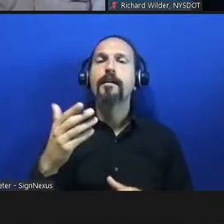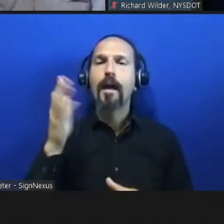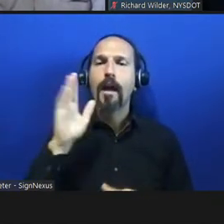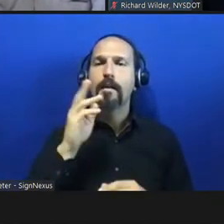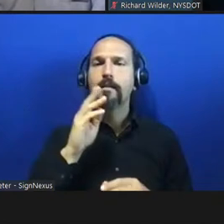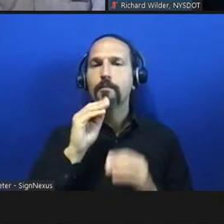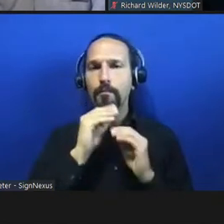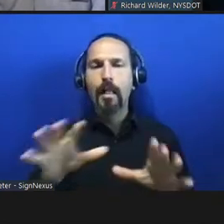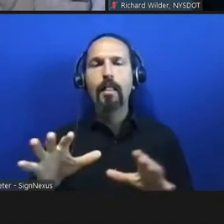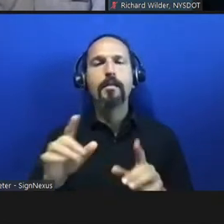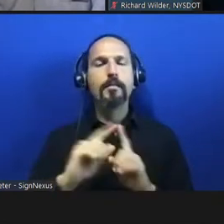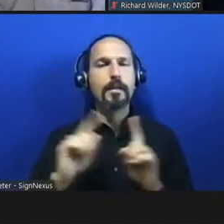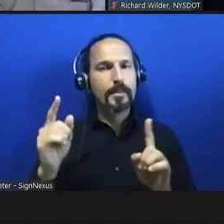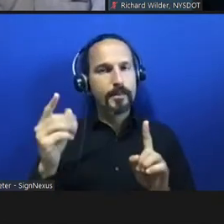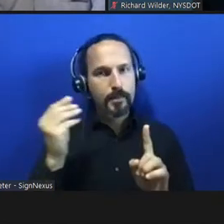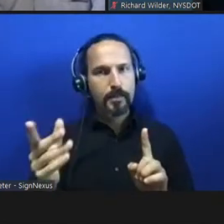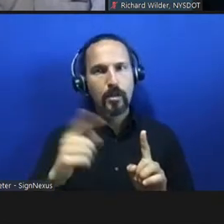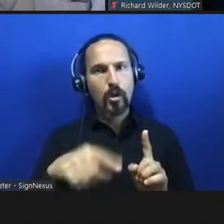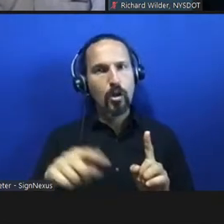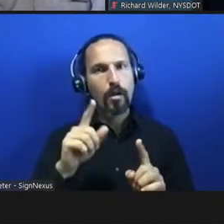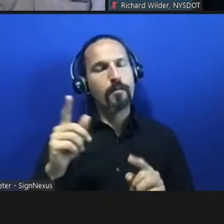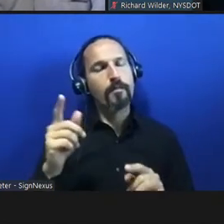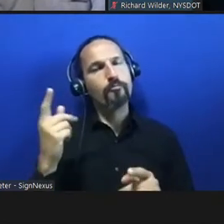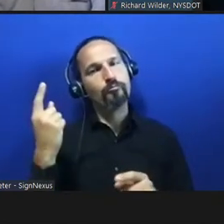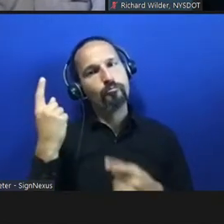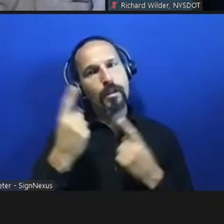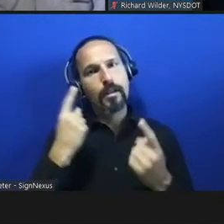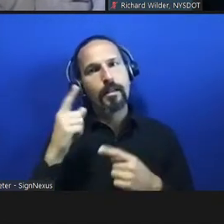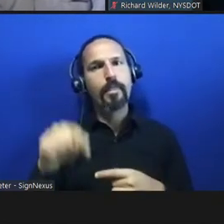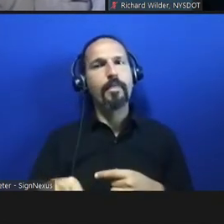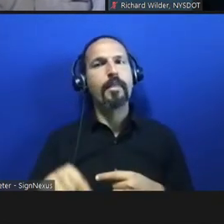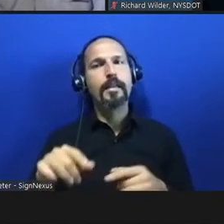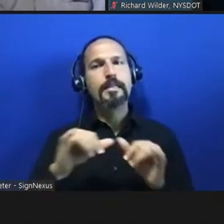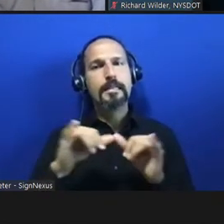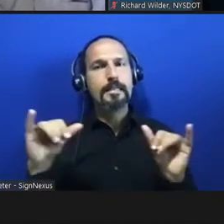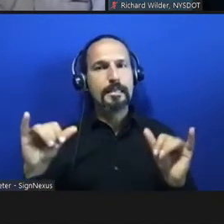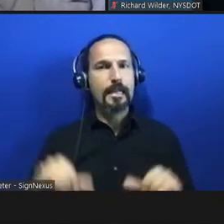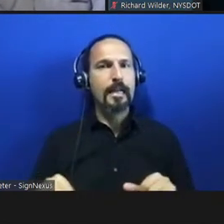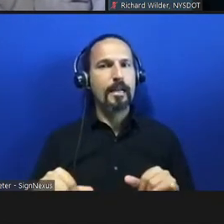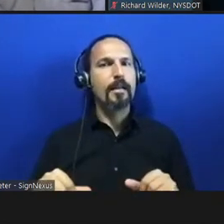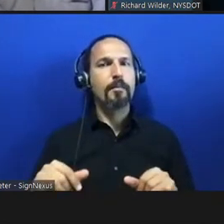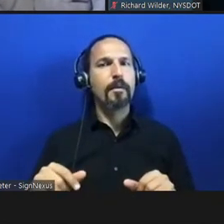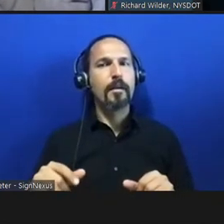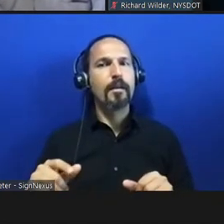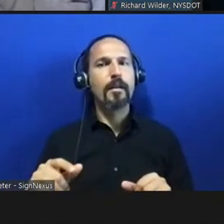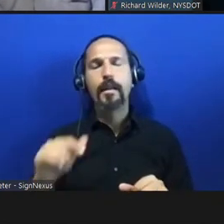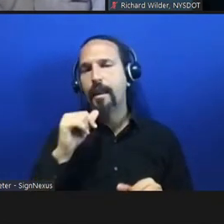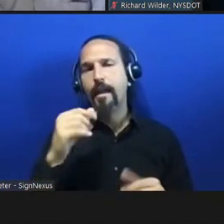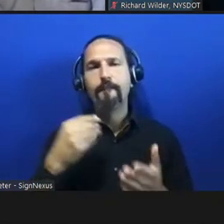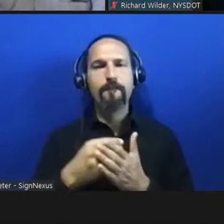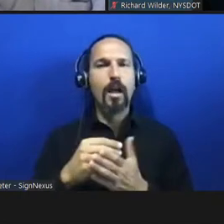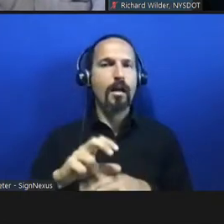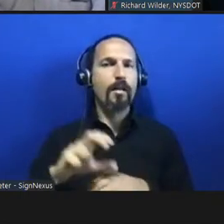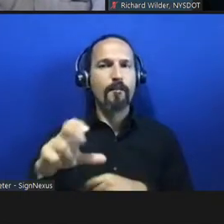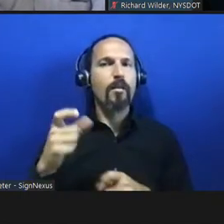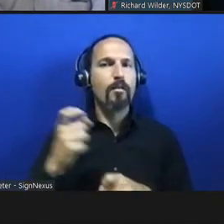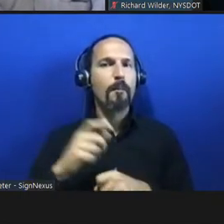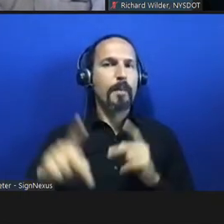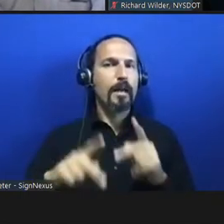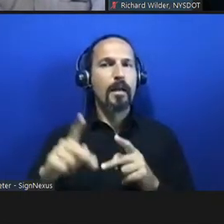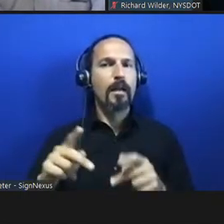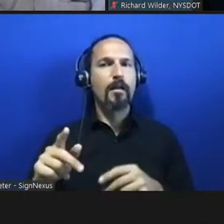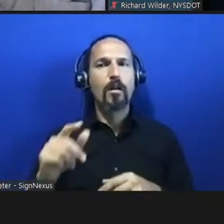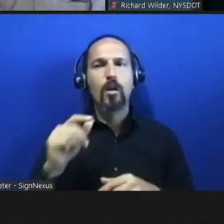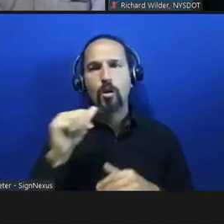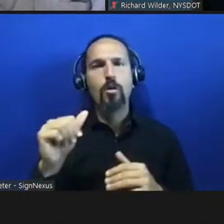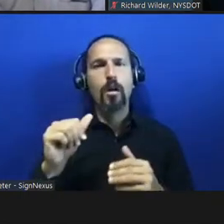but at the same time we have to take account that this system is not going to be funded by people who are out